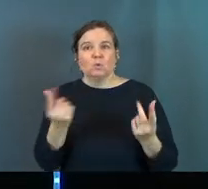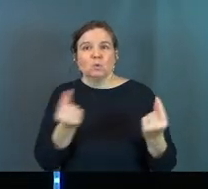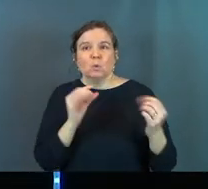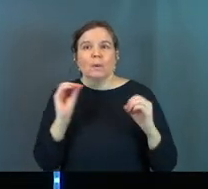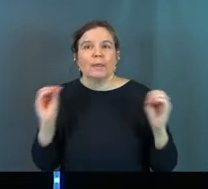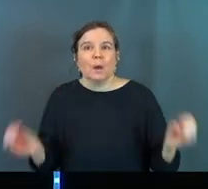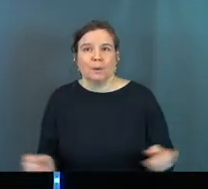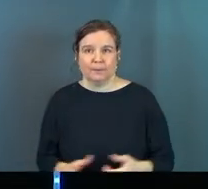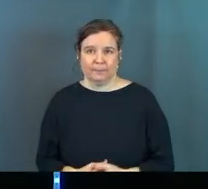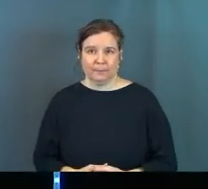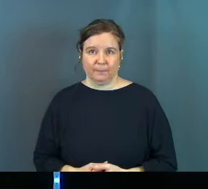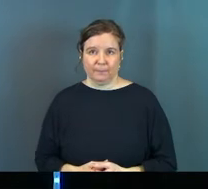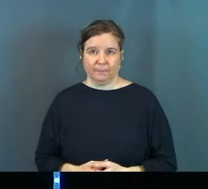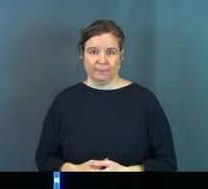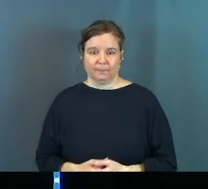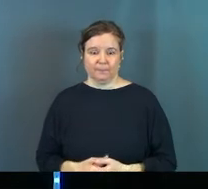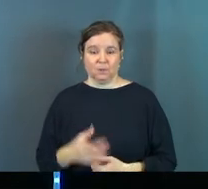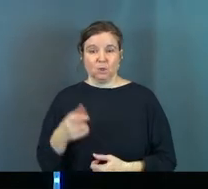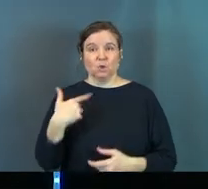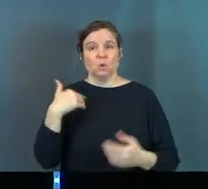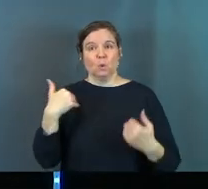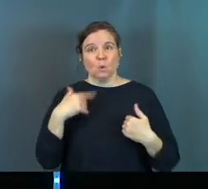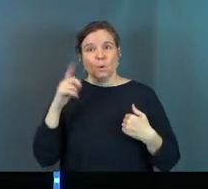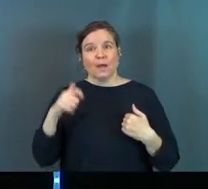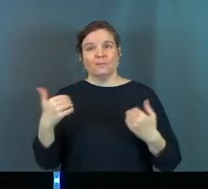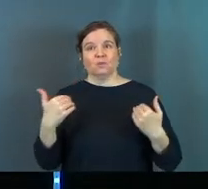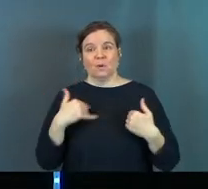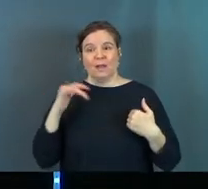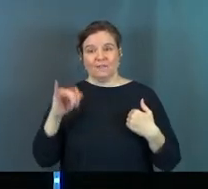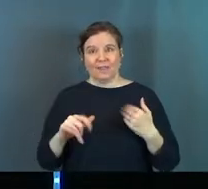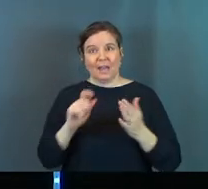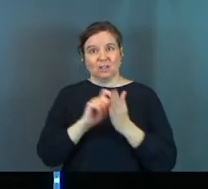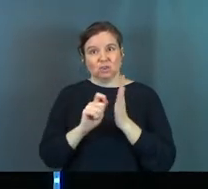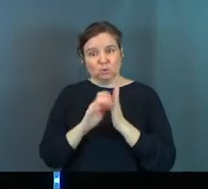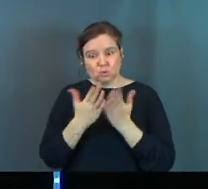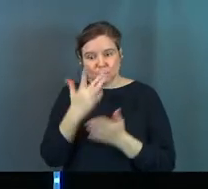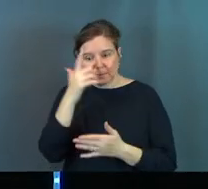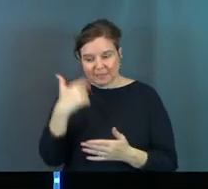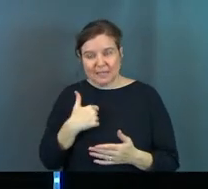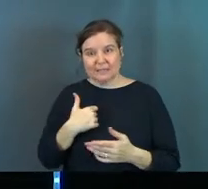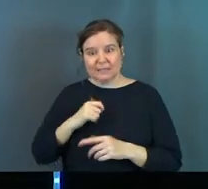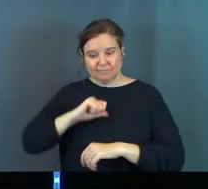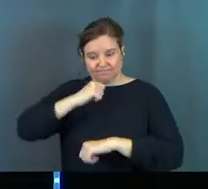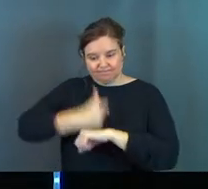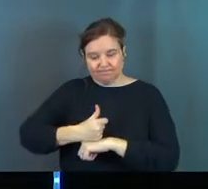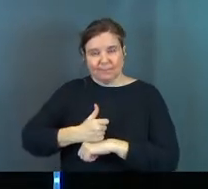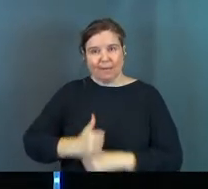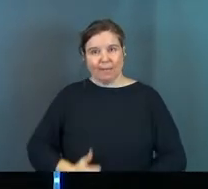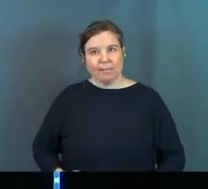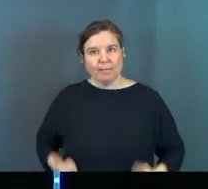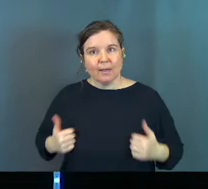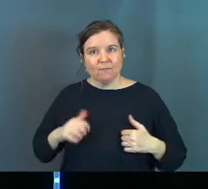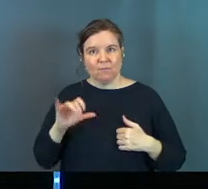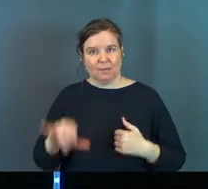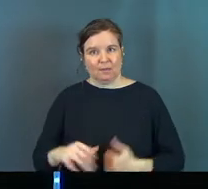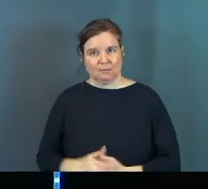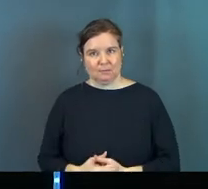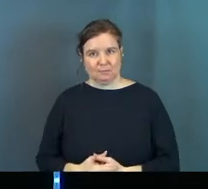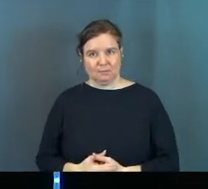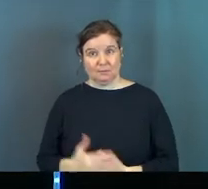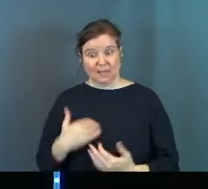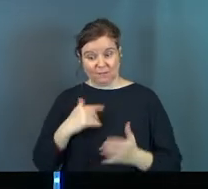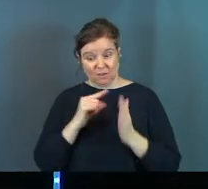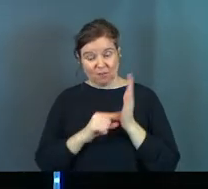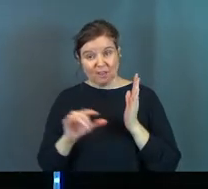would do without them. Right, like you got to have that scripture because I built a life on it. Have